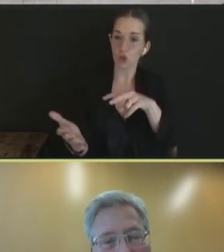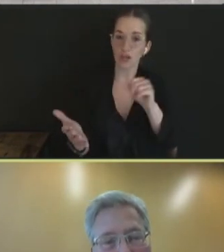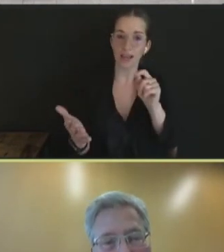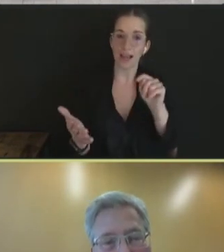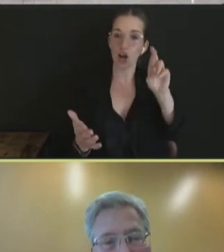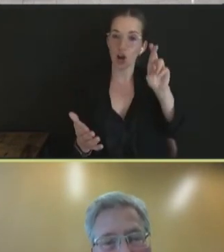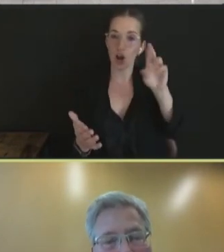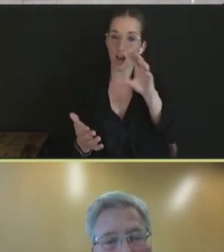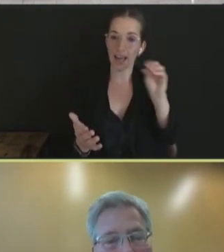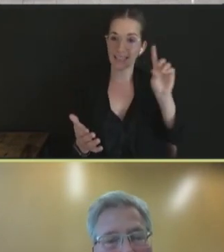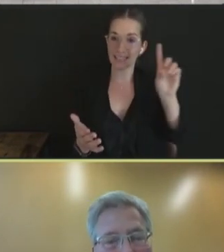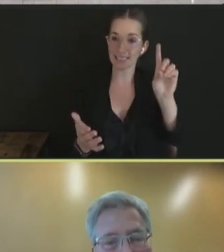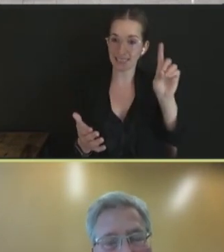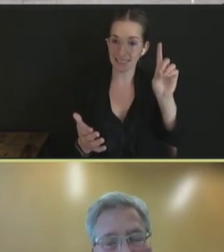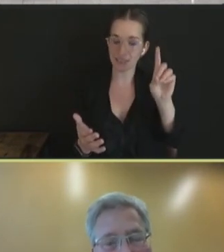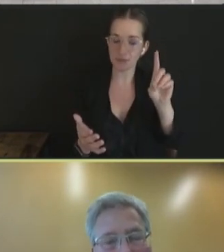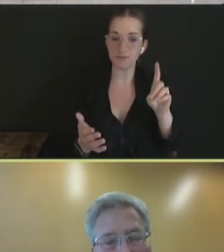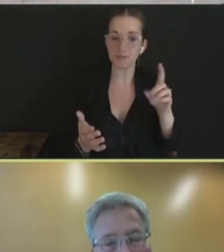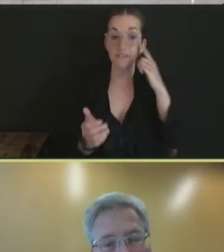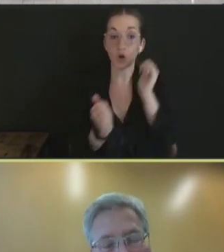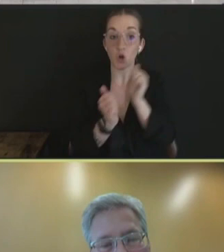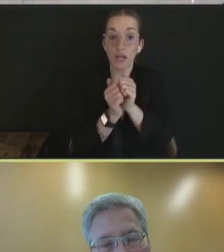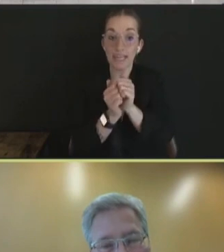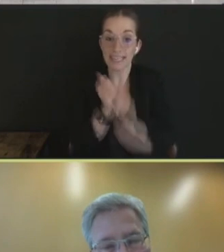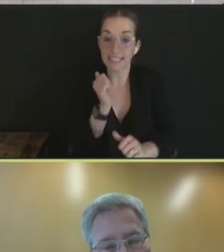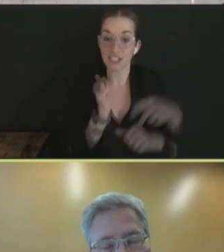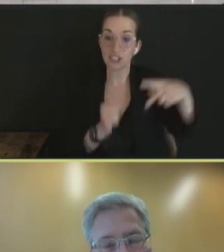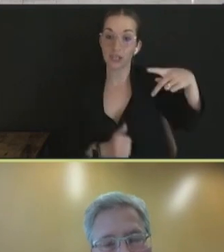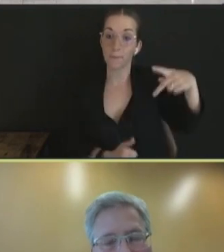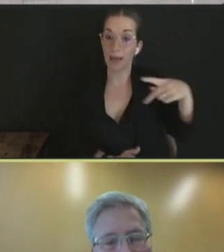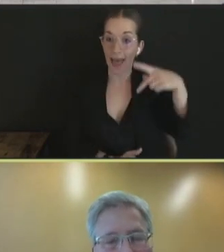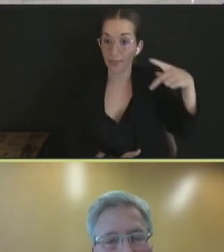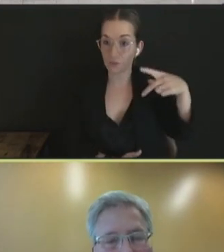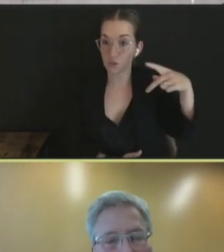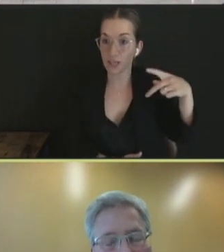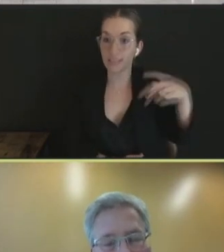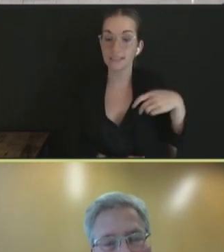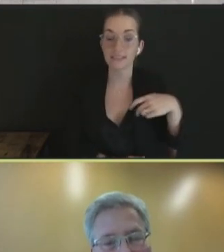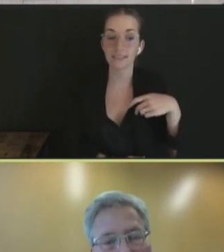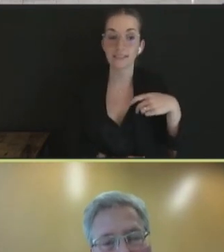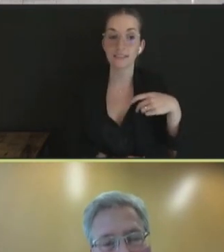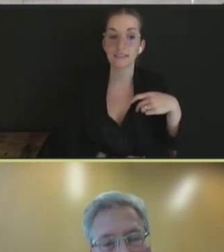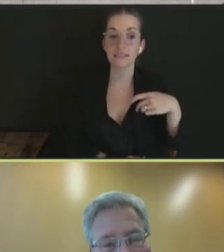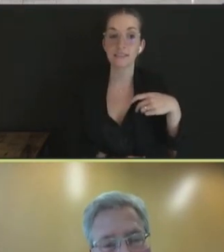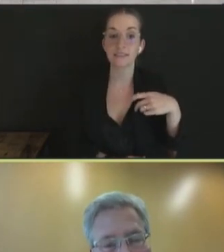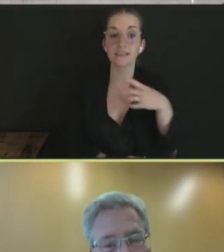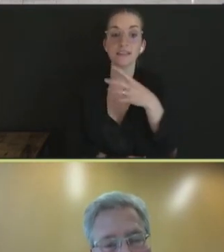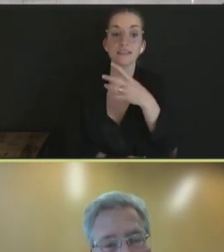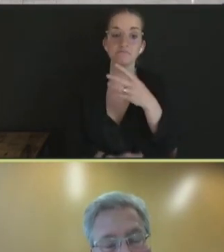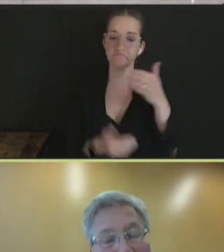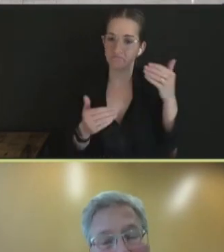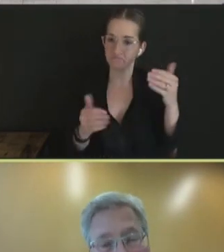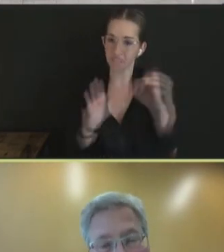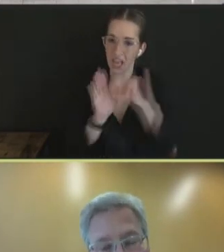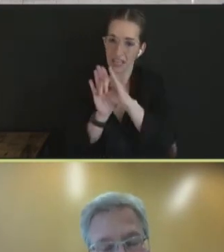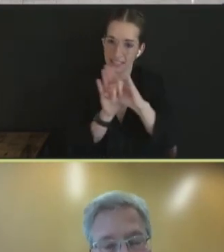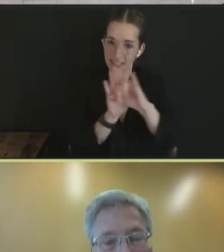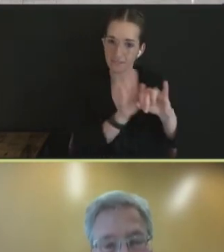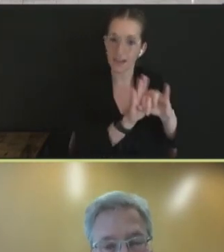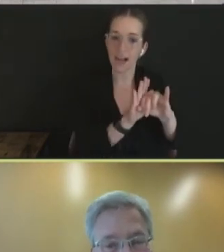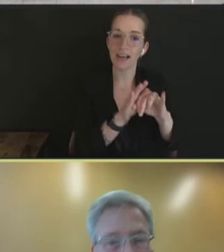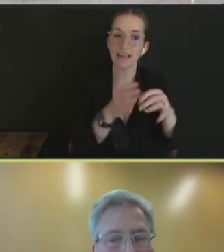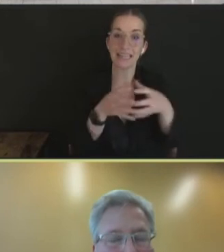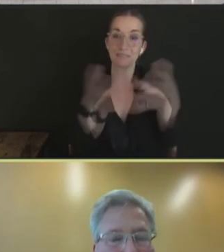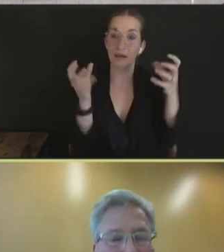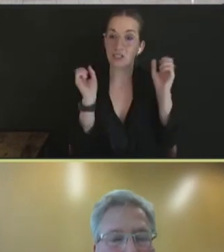R&D for each of the pathogens and identifying as much as is available